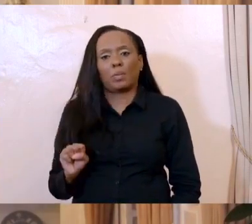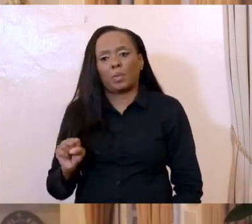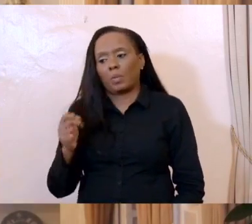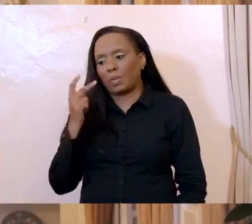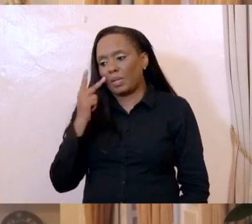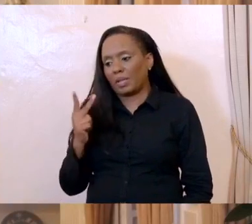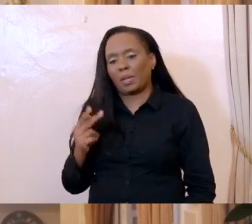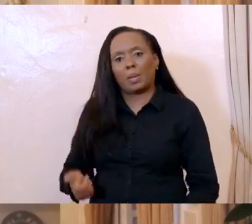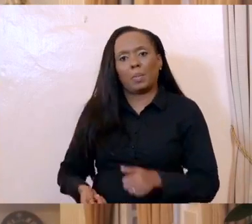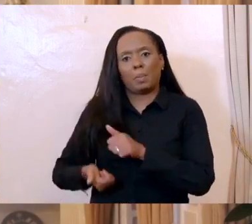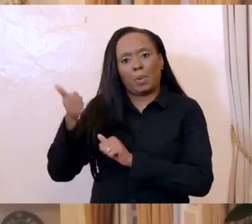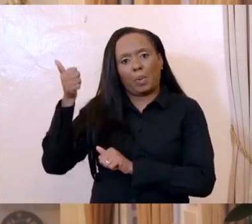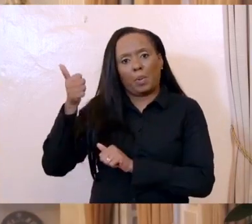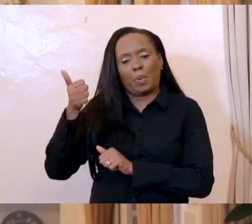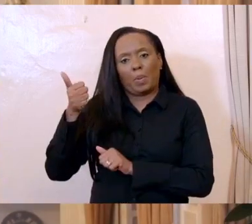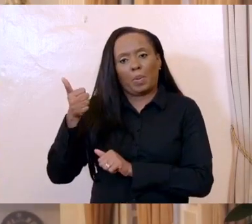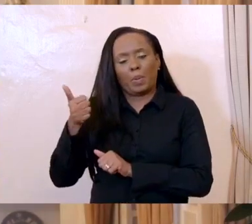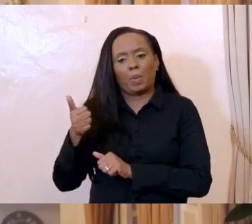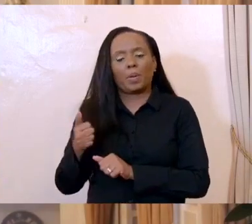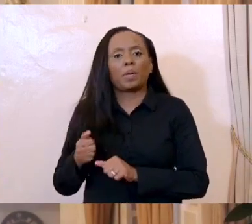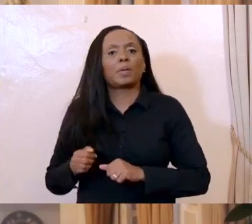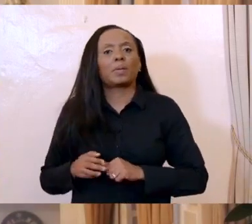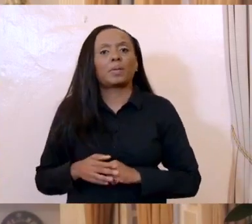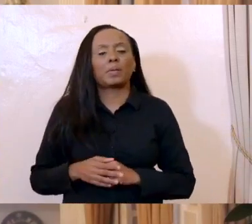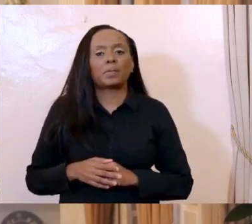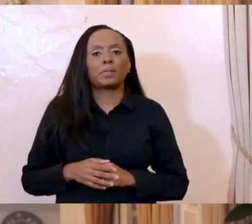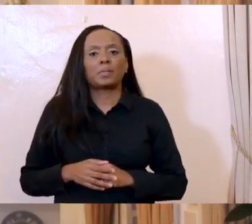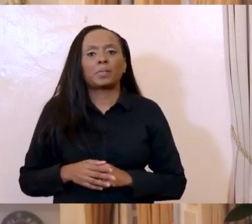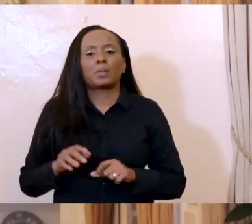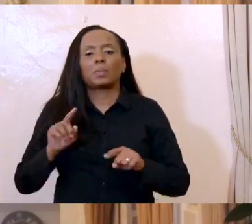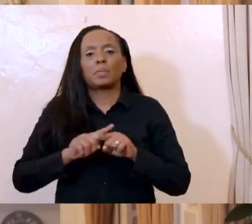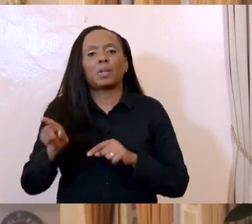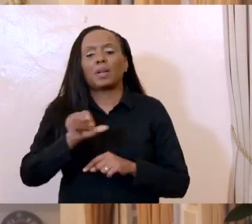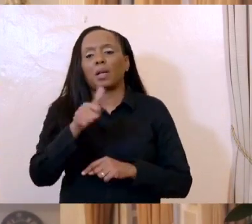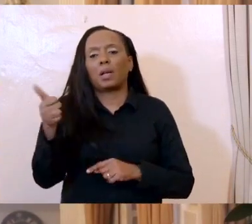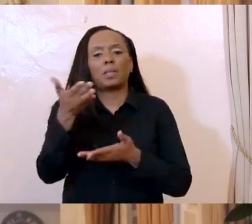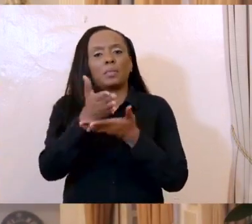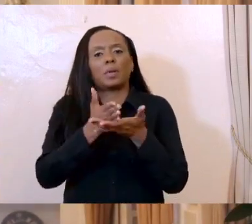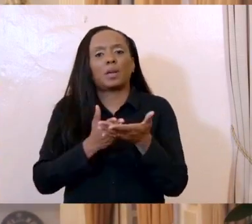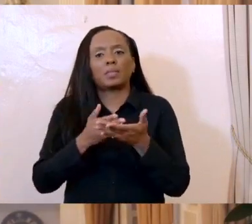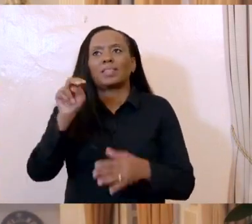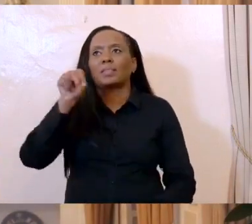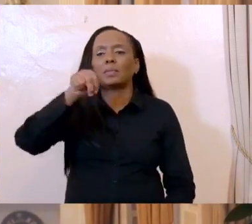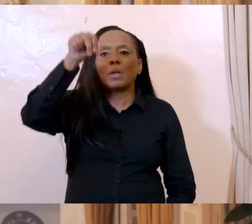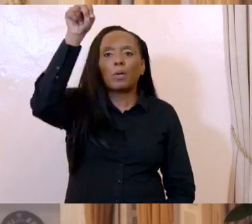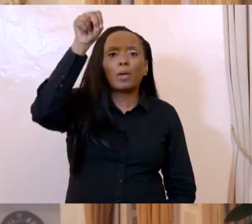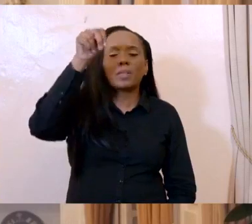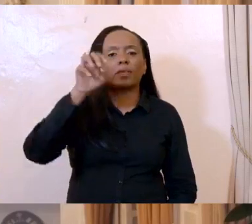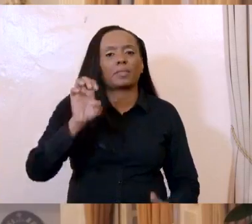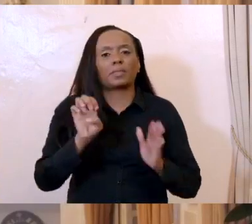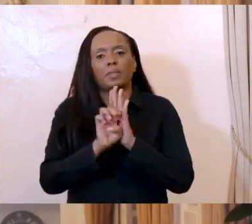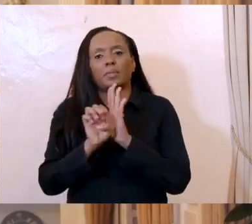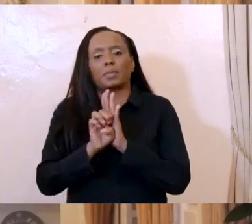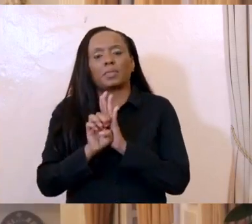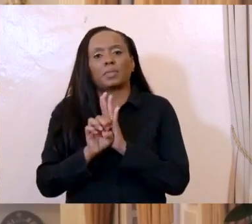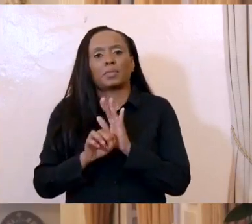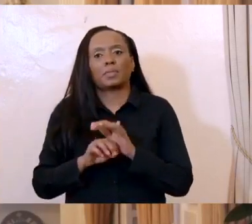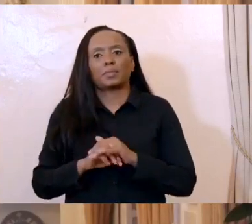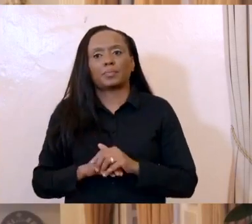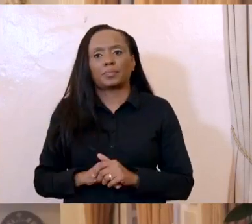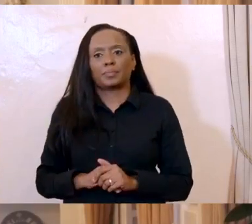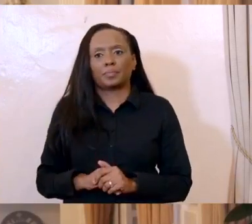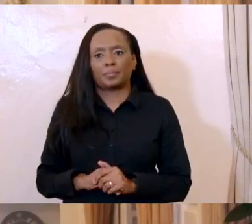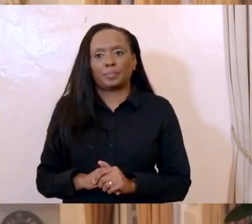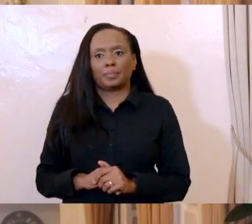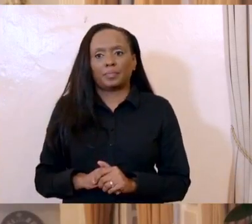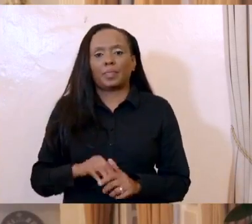seeing the majority of cases, but there are cases in other parts as well in the north. We would have spoken, for example, to cases